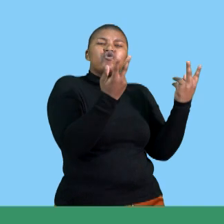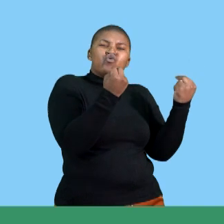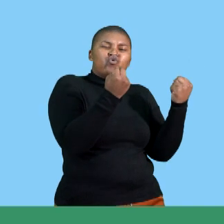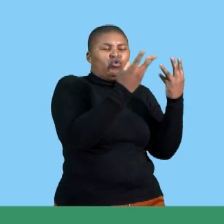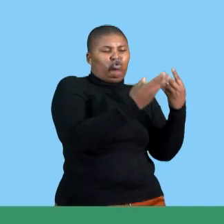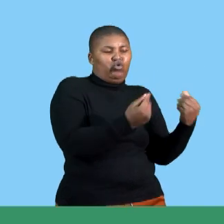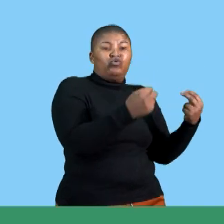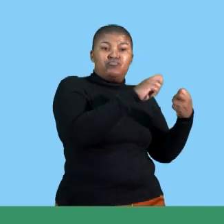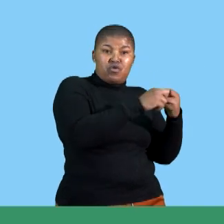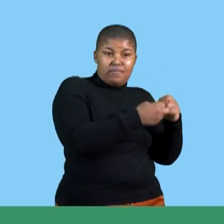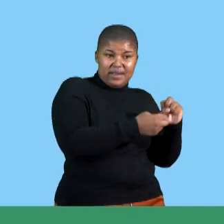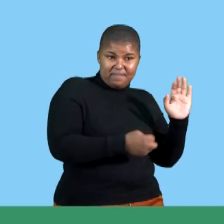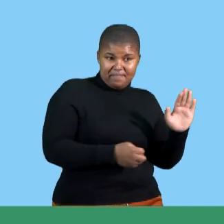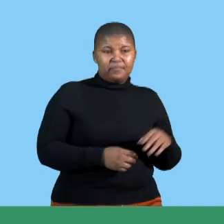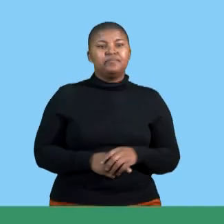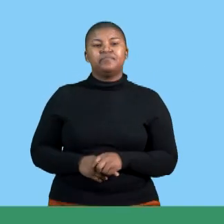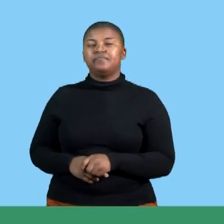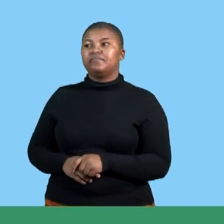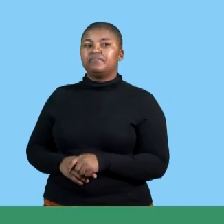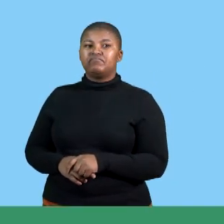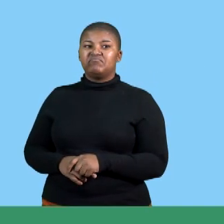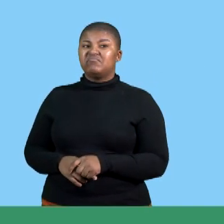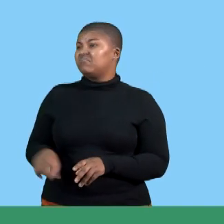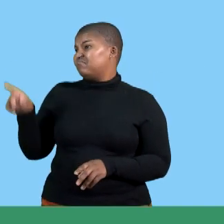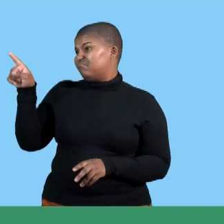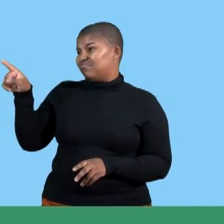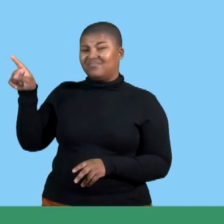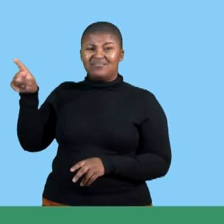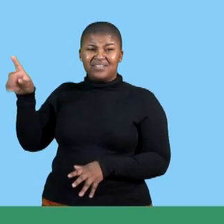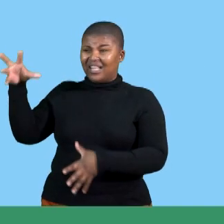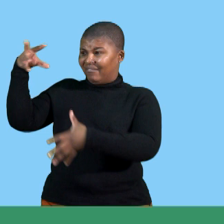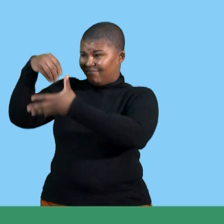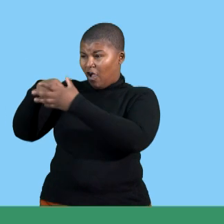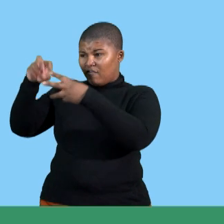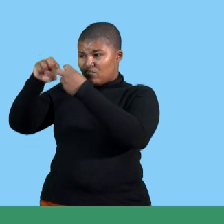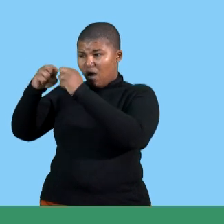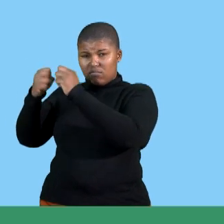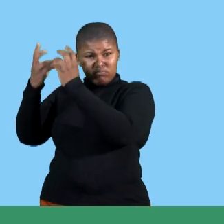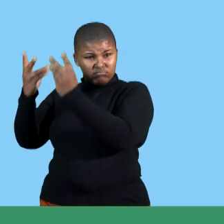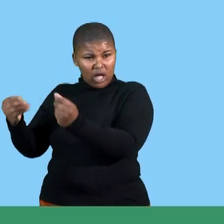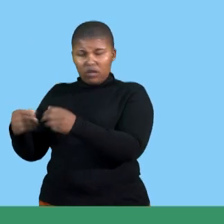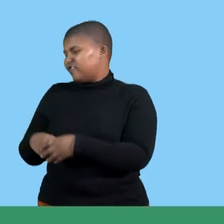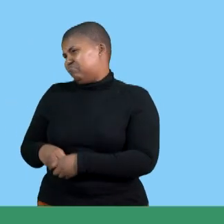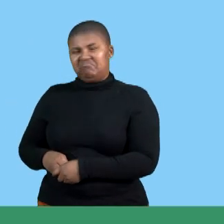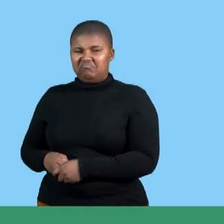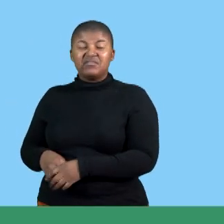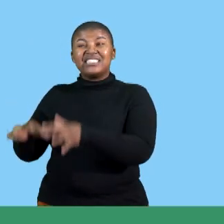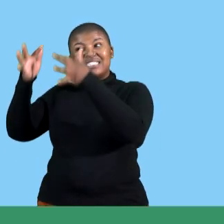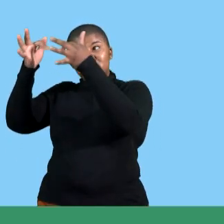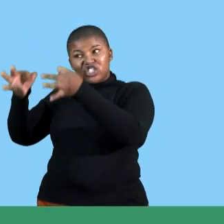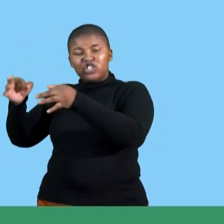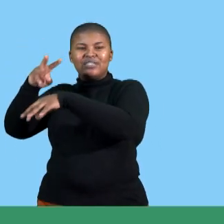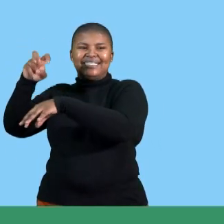new solution to a problem. Lastly, it does not form part of the problem solving since